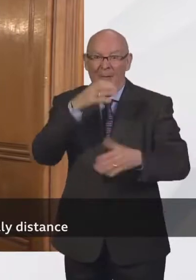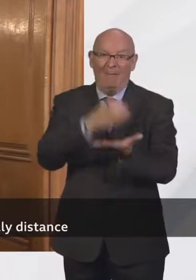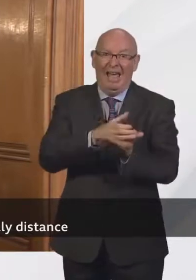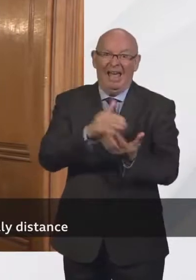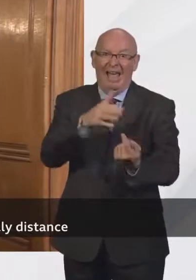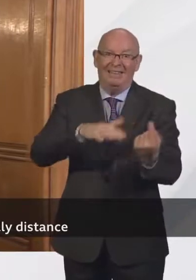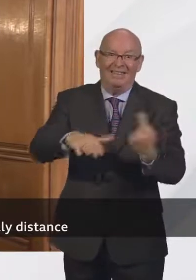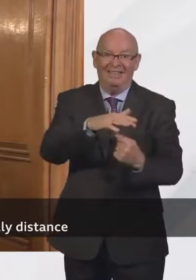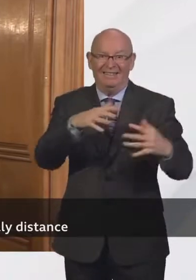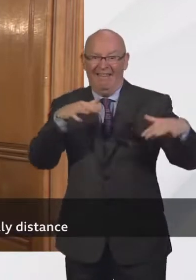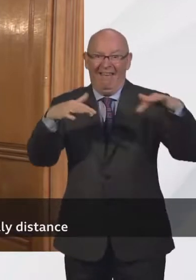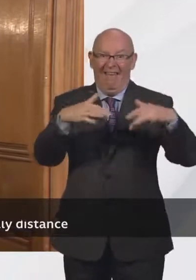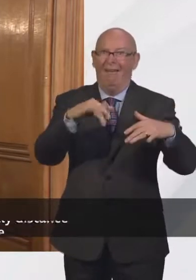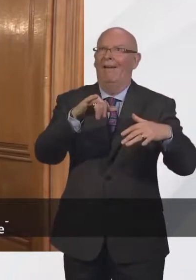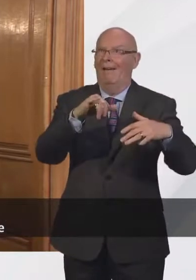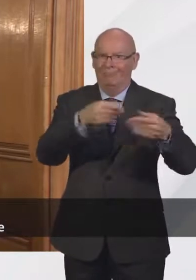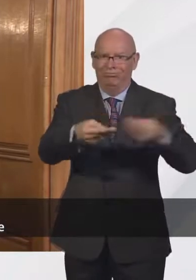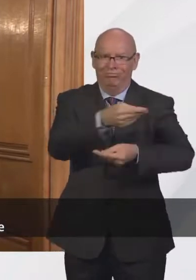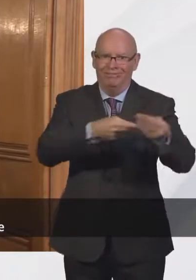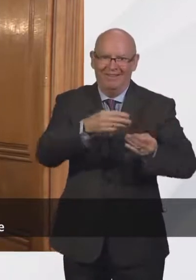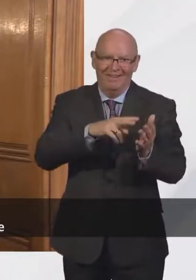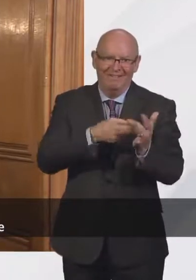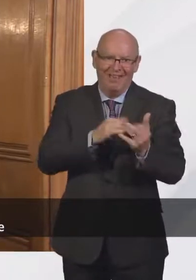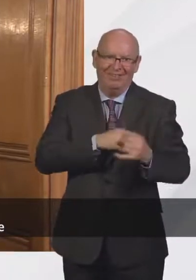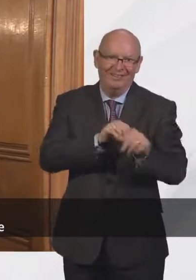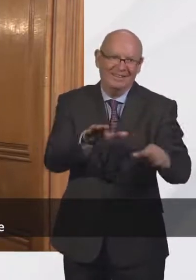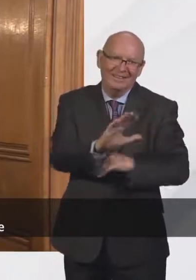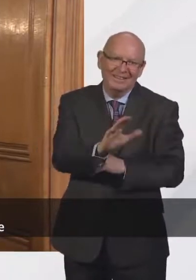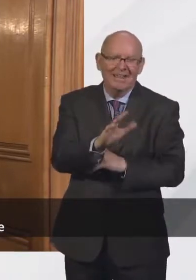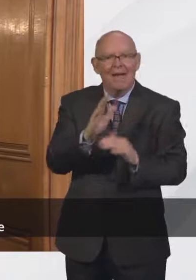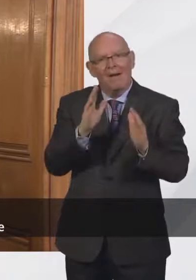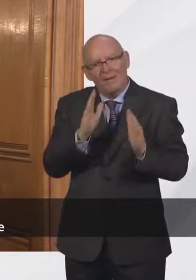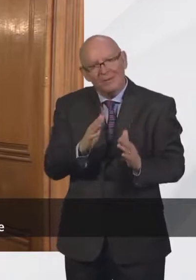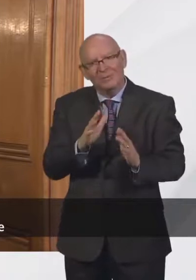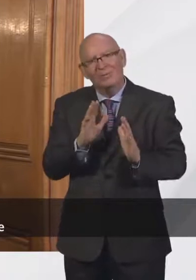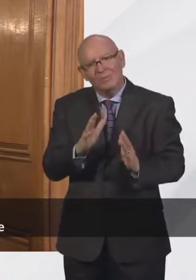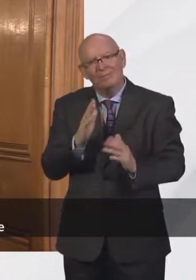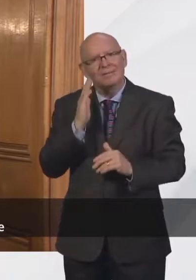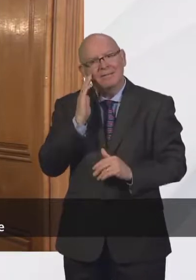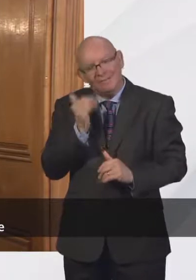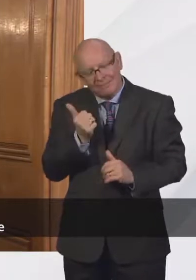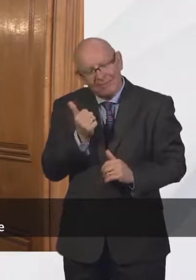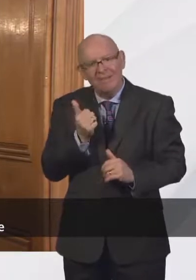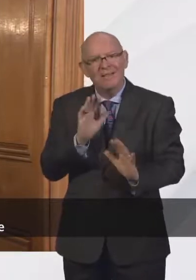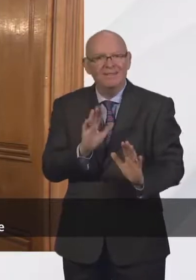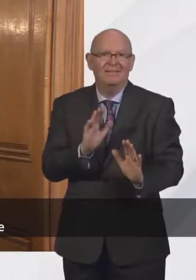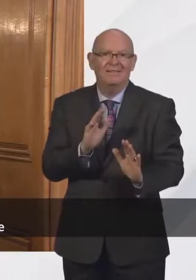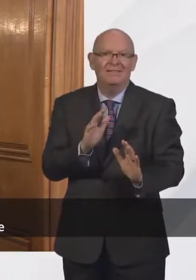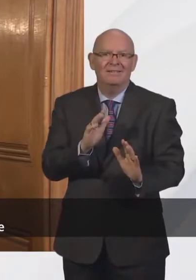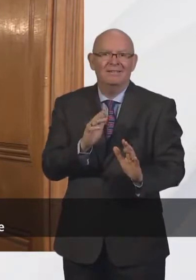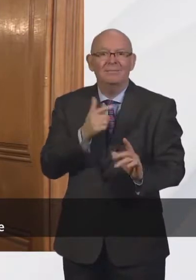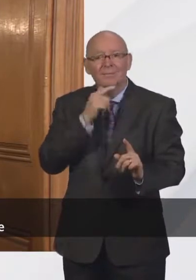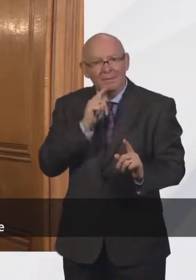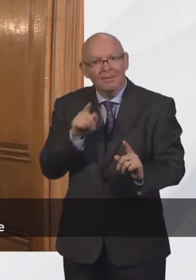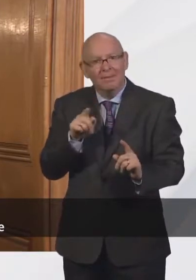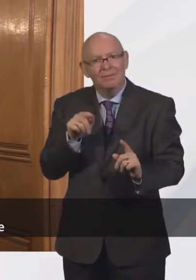their names to the pubs, to the restaurants, doing things in a way that allows us,